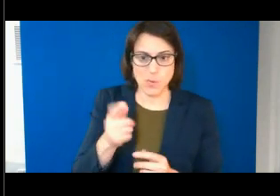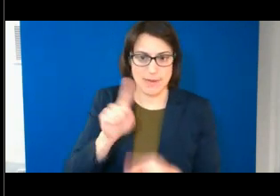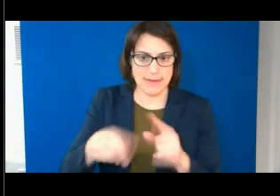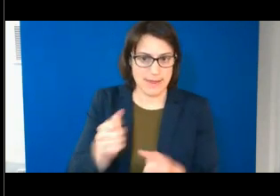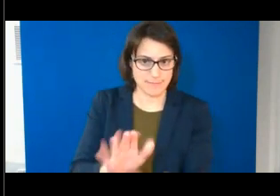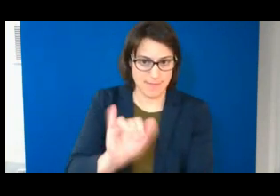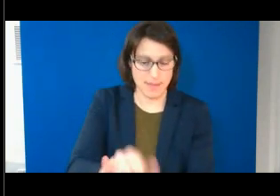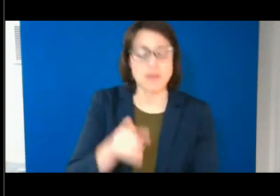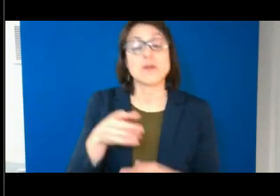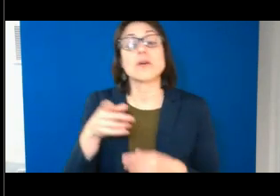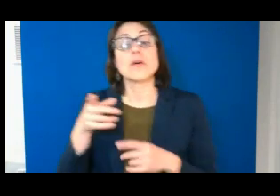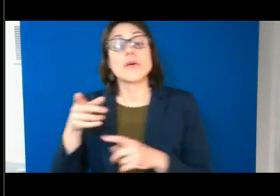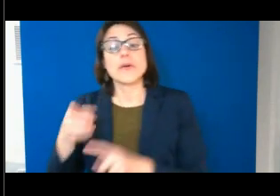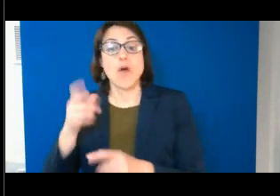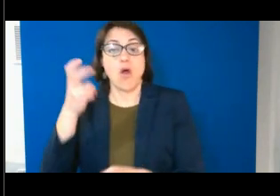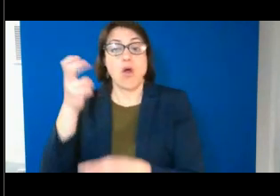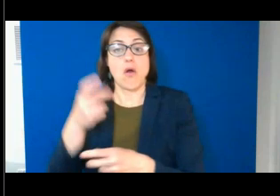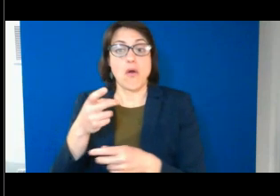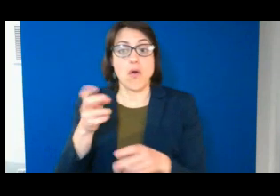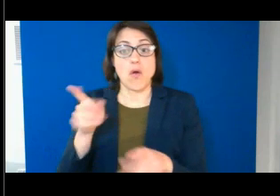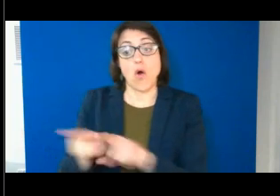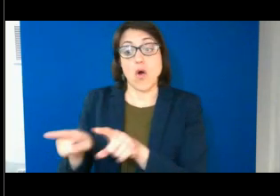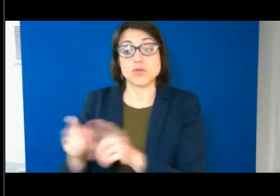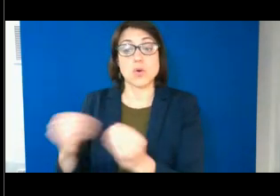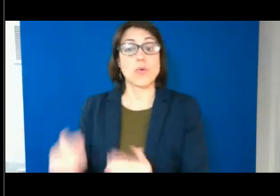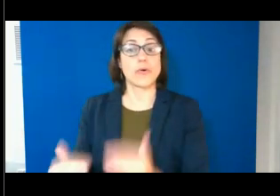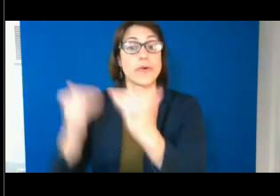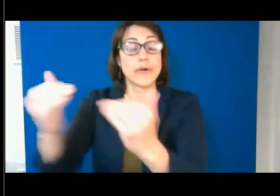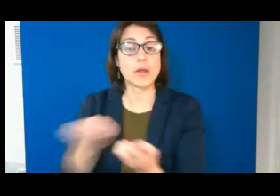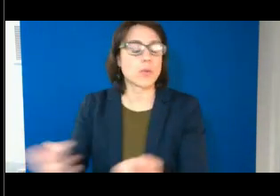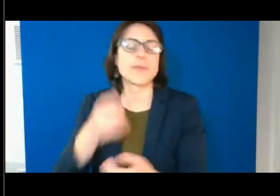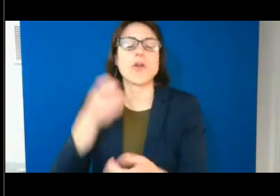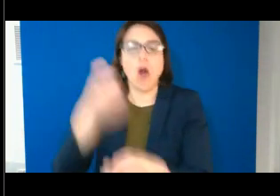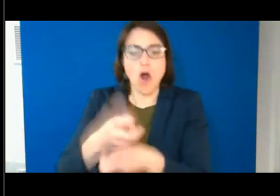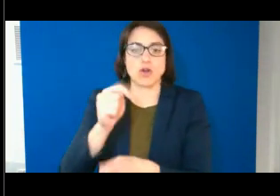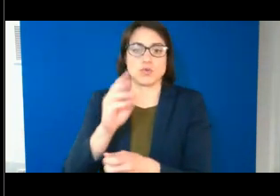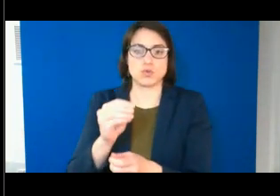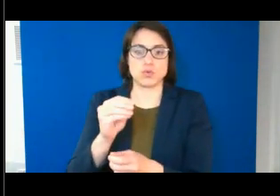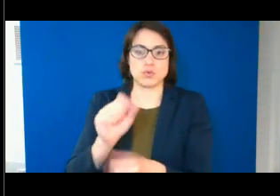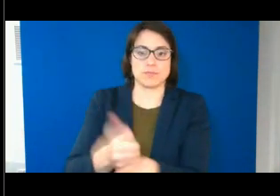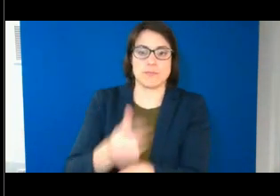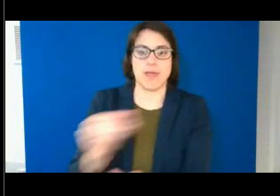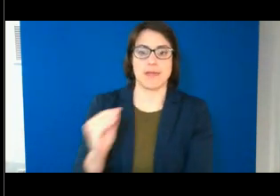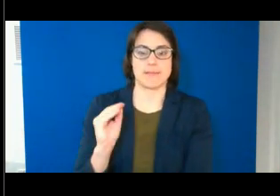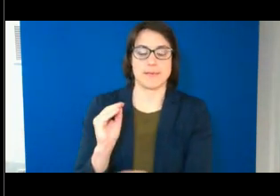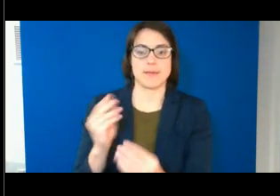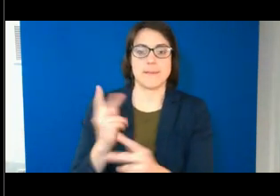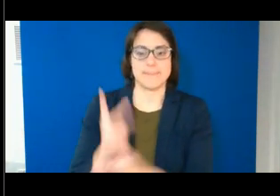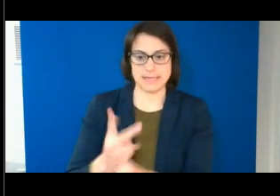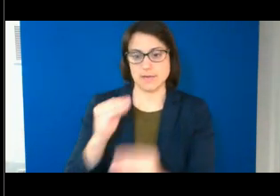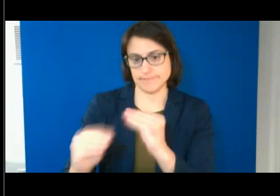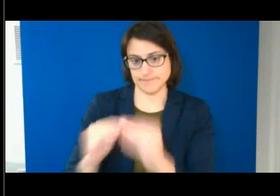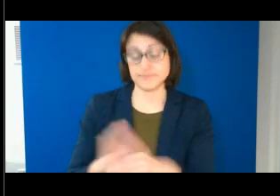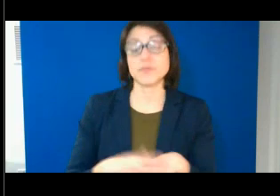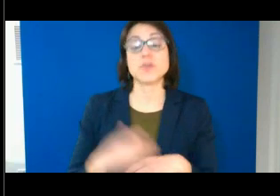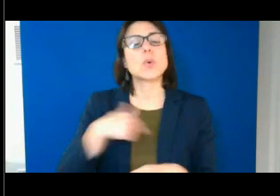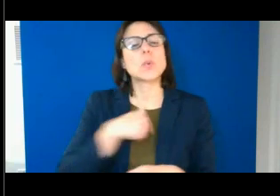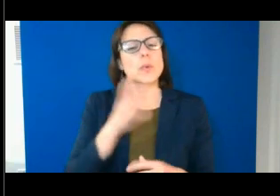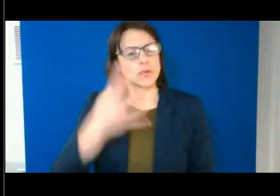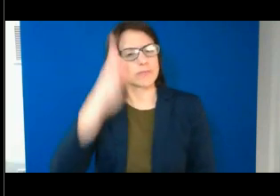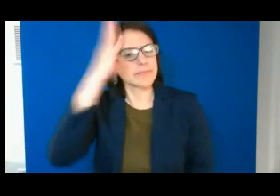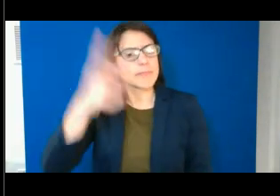systematically deployed, especially in water treatment systems that are less funded. So we really want to come up with a very holistic solution that's very affordable